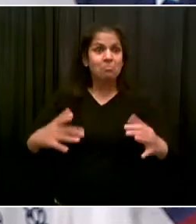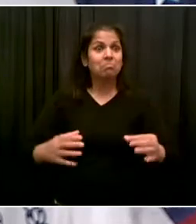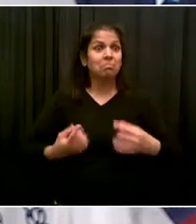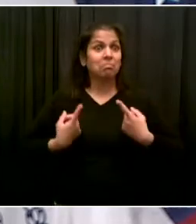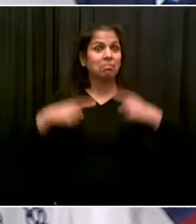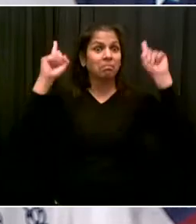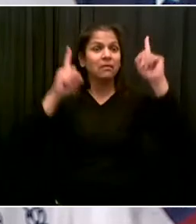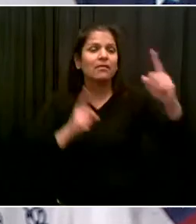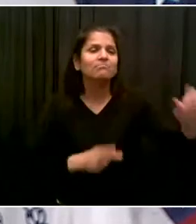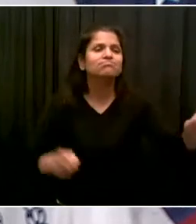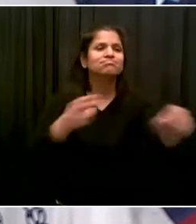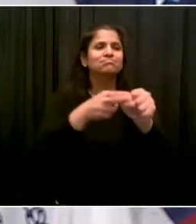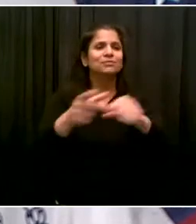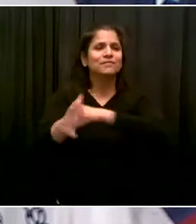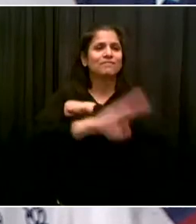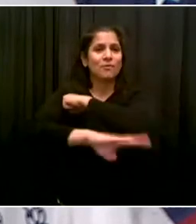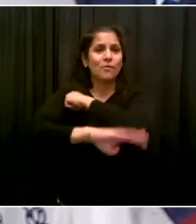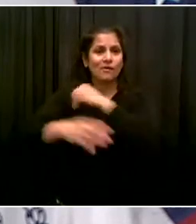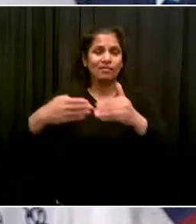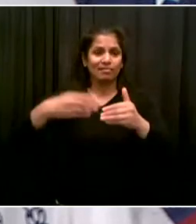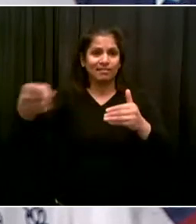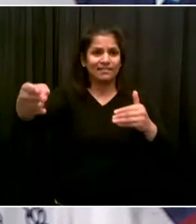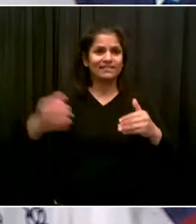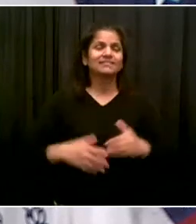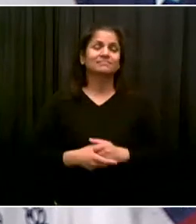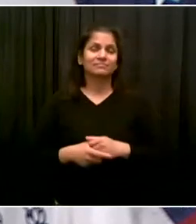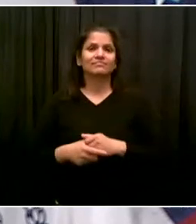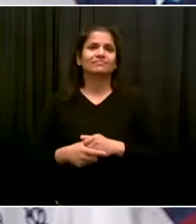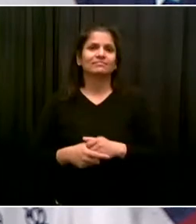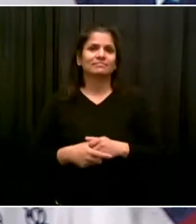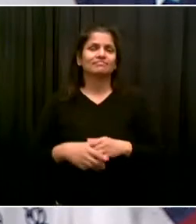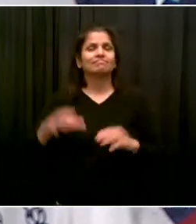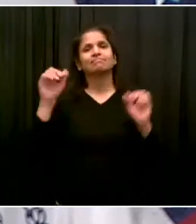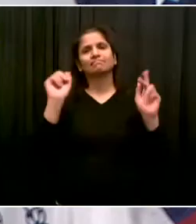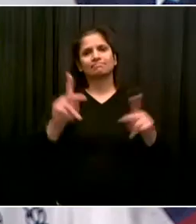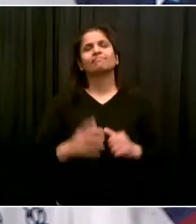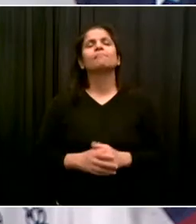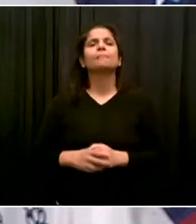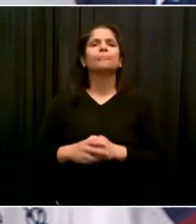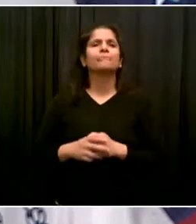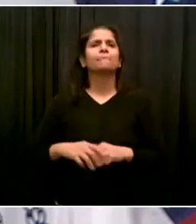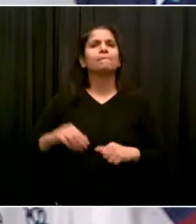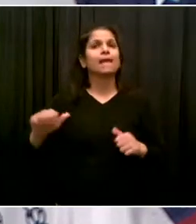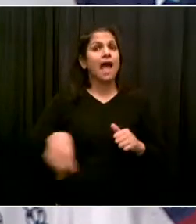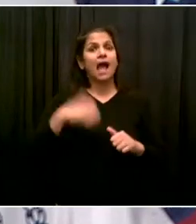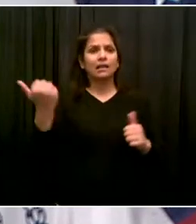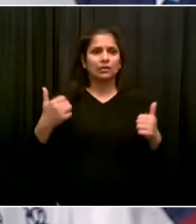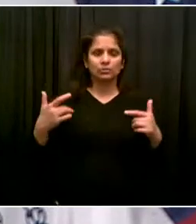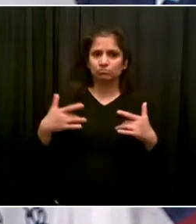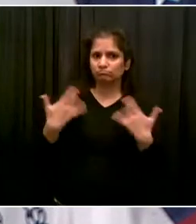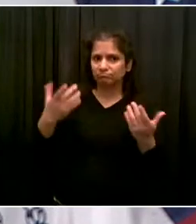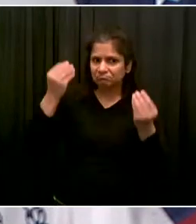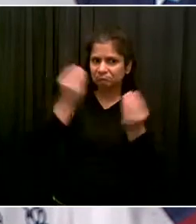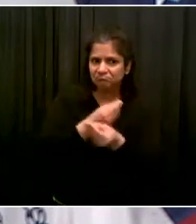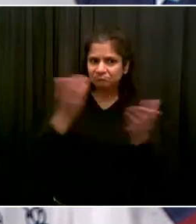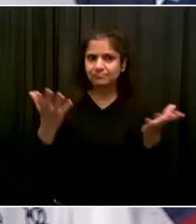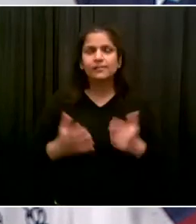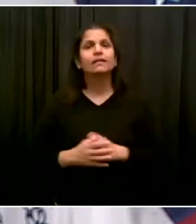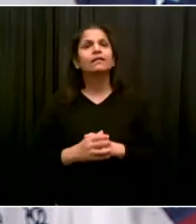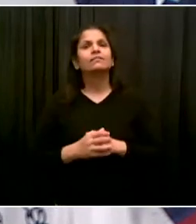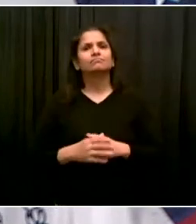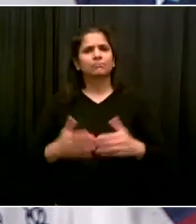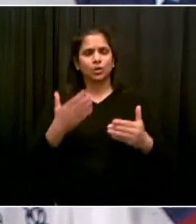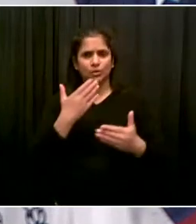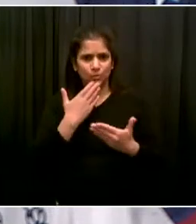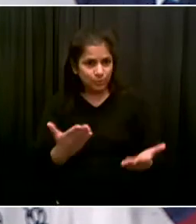talk to you about one more thing before I talk about our daily indicators. And so now we have some other good news things, and this